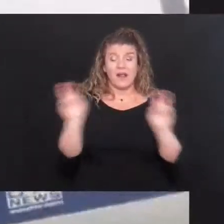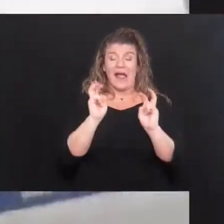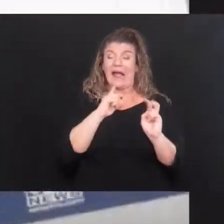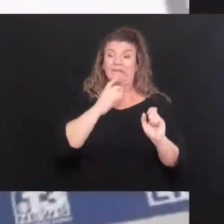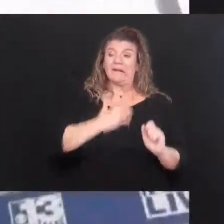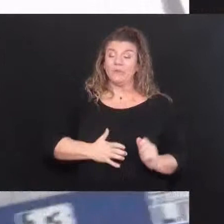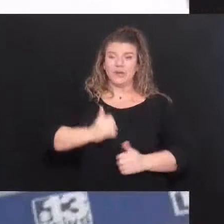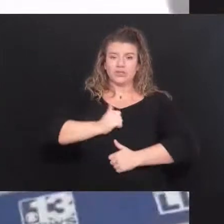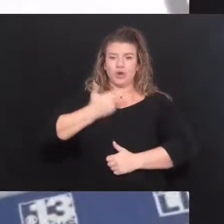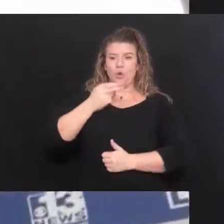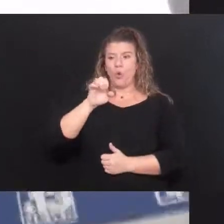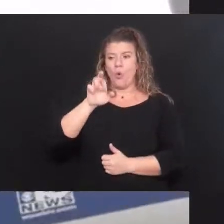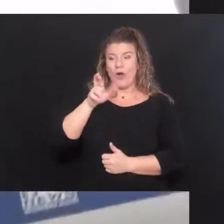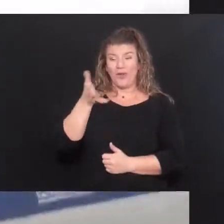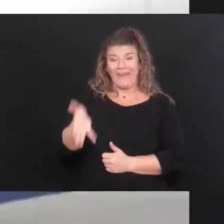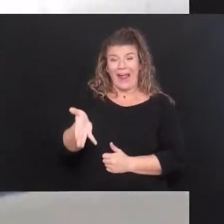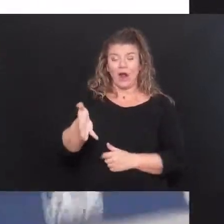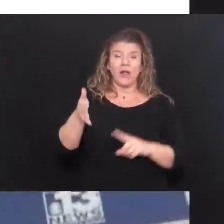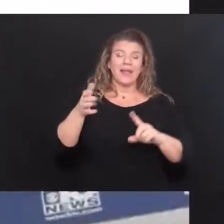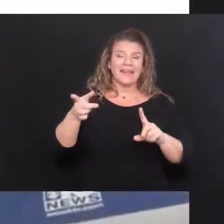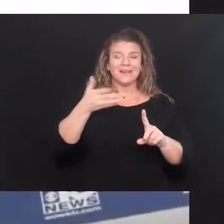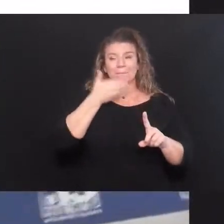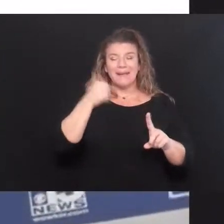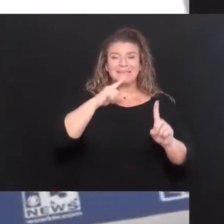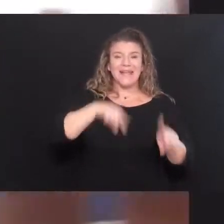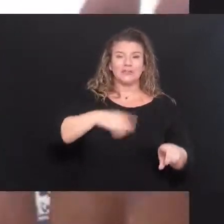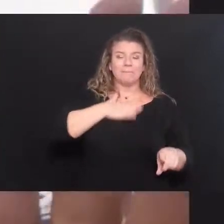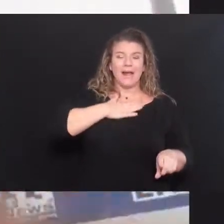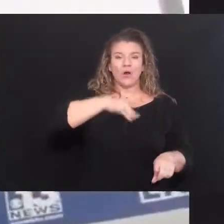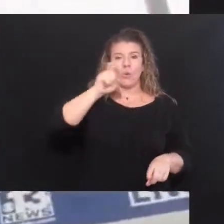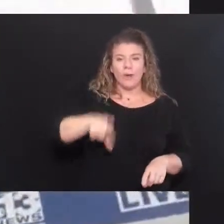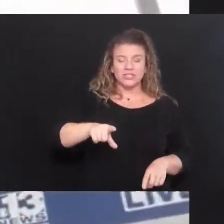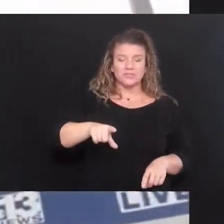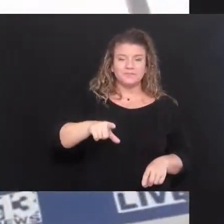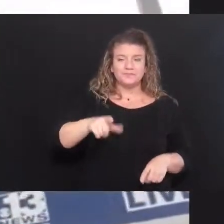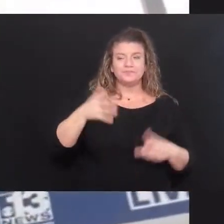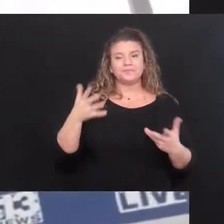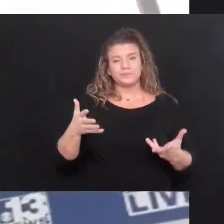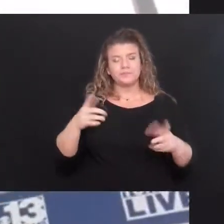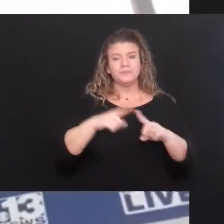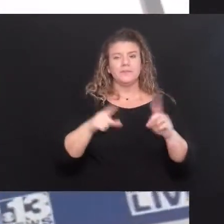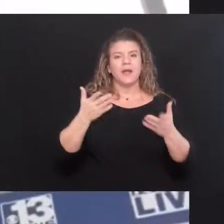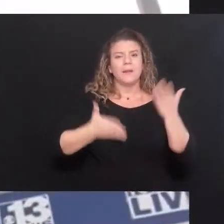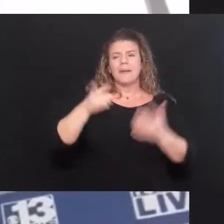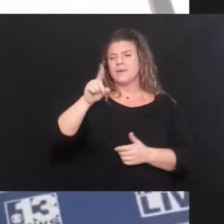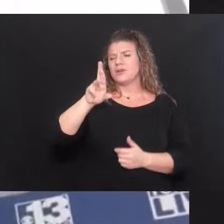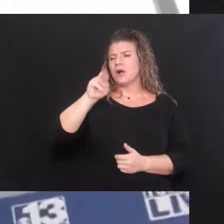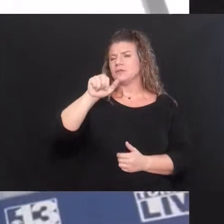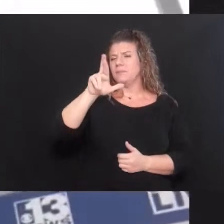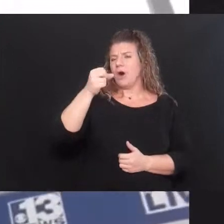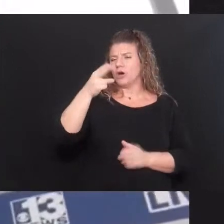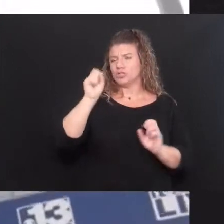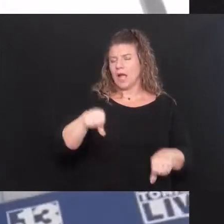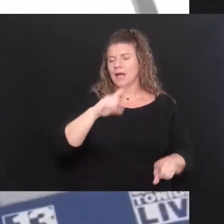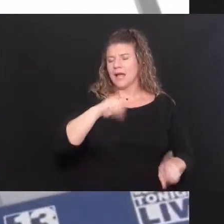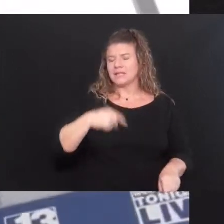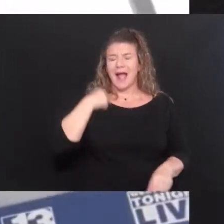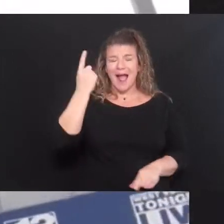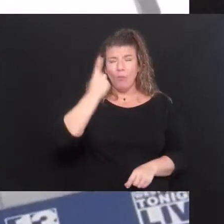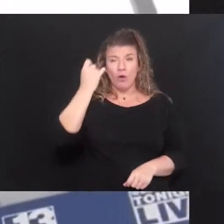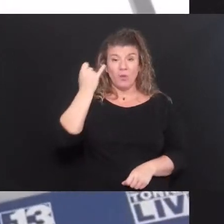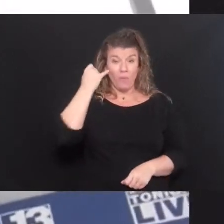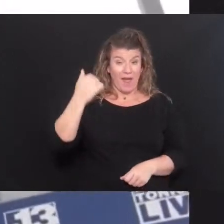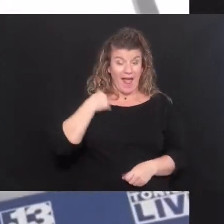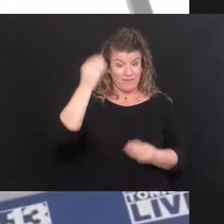here because he's probably best suited to ask my question or answer it, but maybe Dr. Marsh can weigh in. I'm wondering if we have an